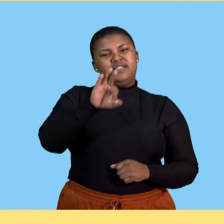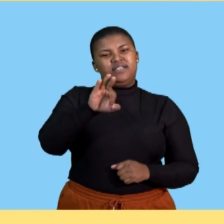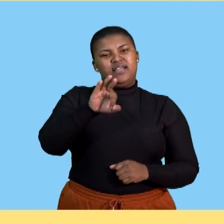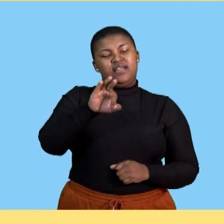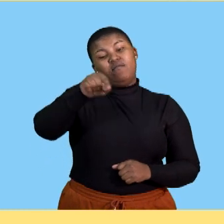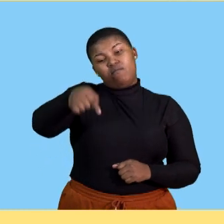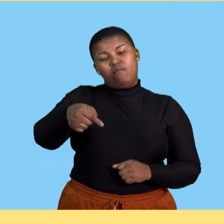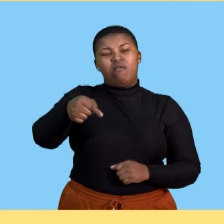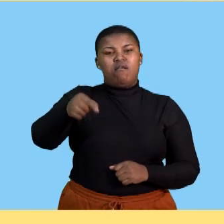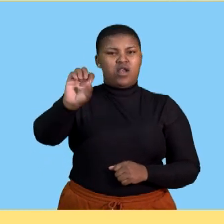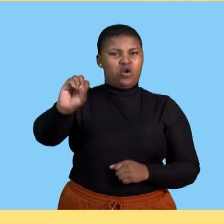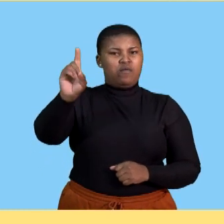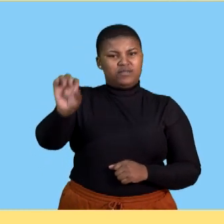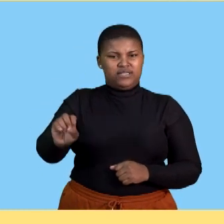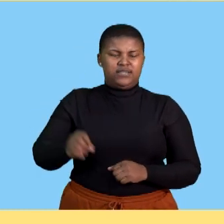get 73%.